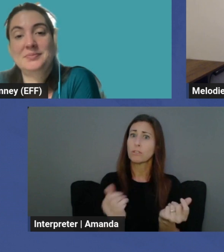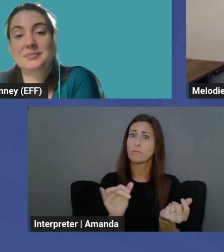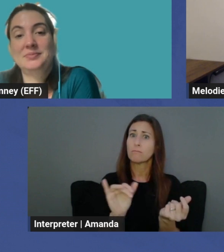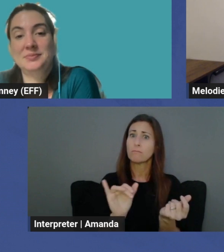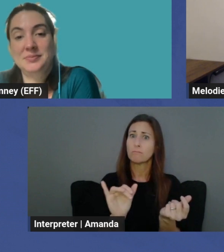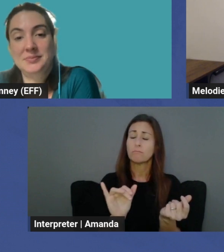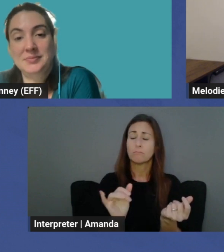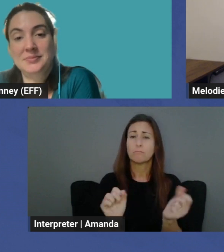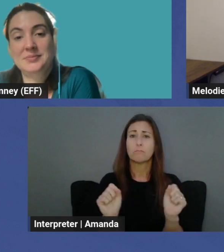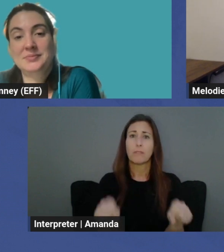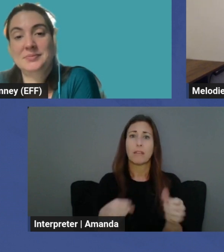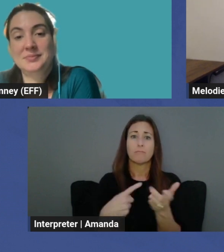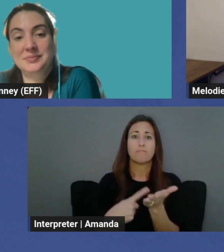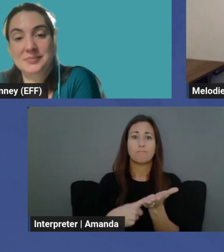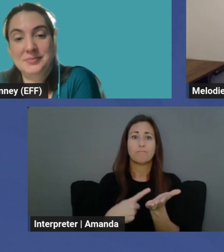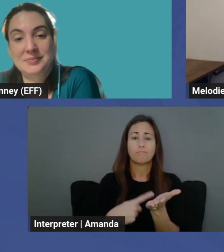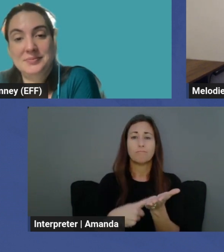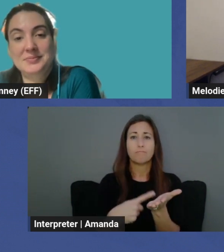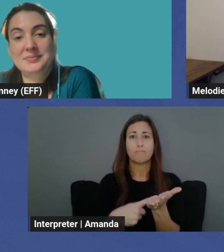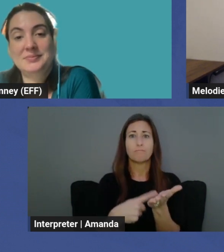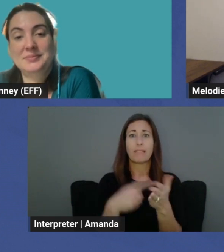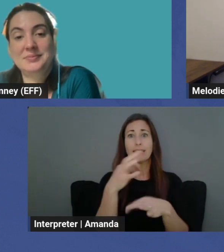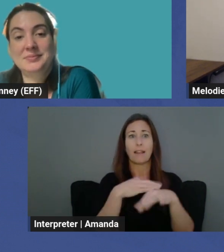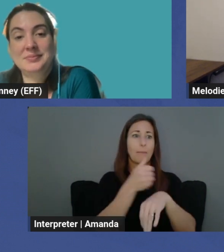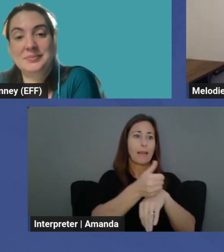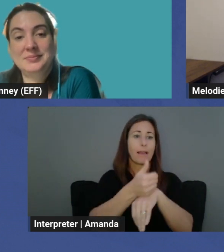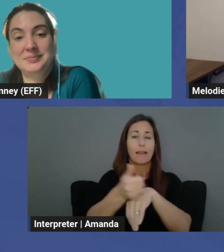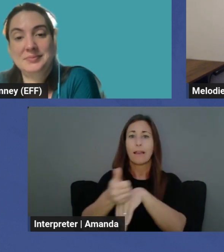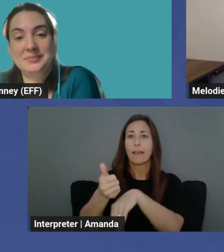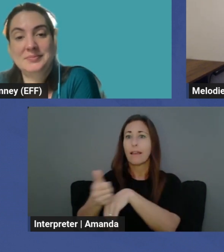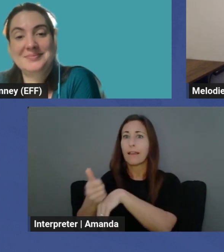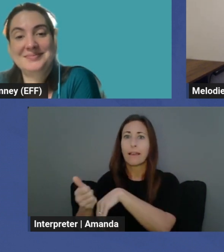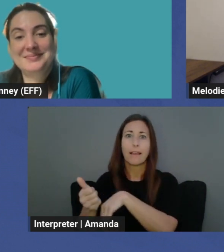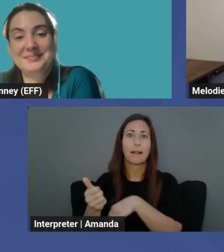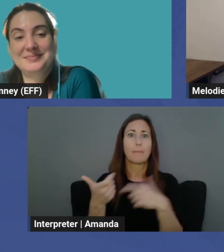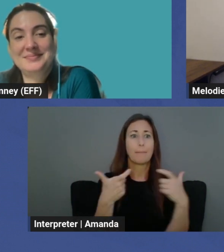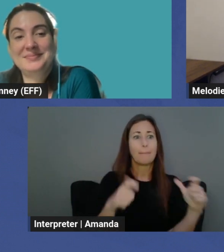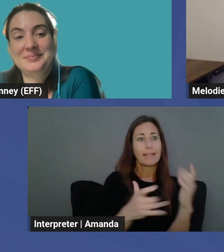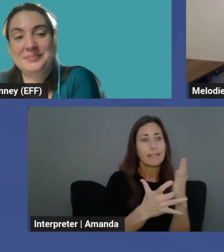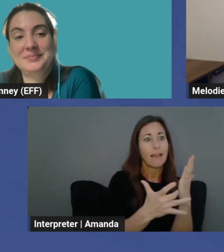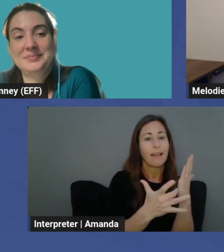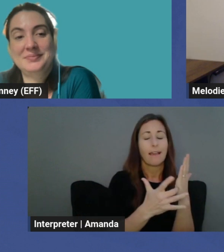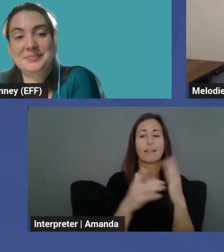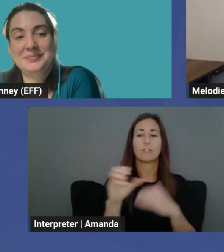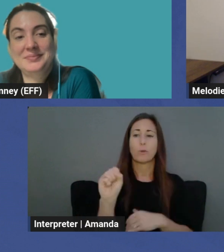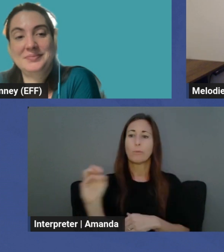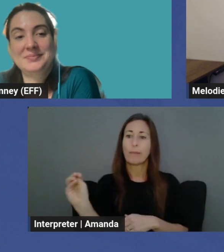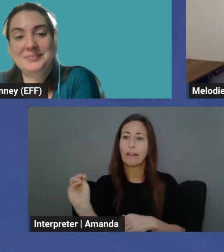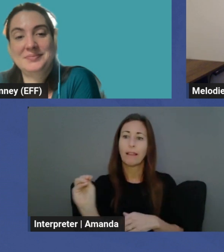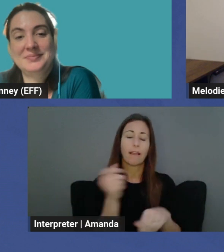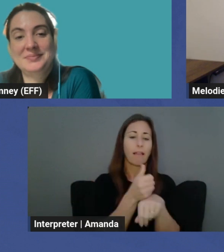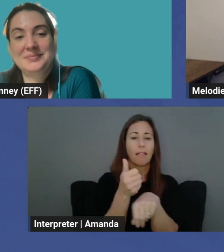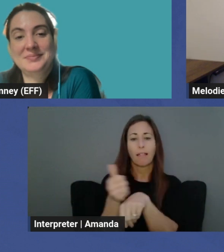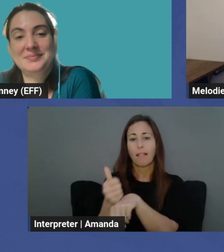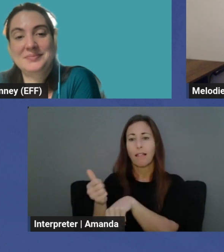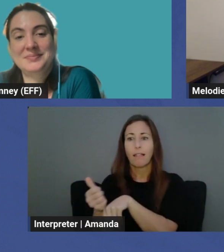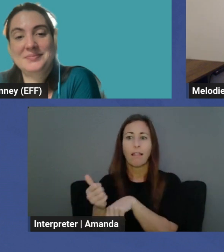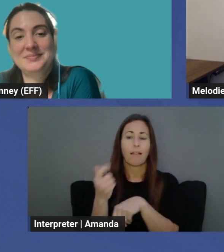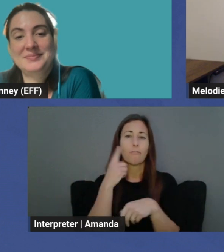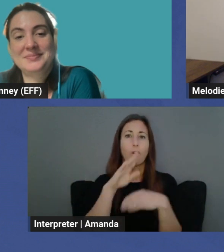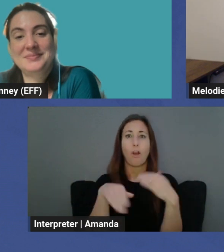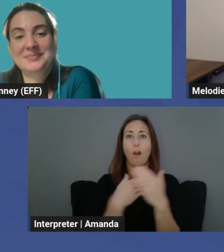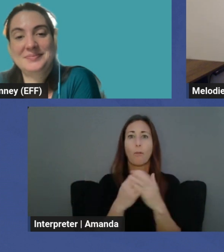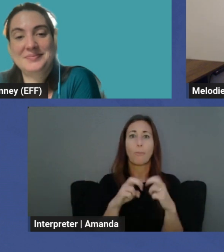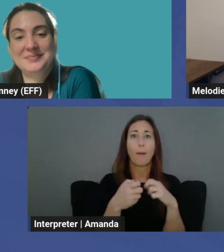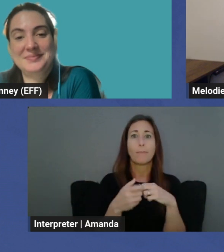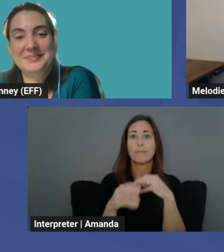could be talking about instead of kind of blaming big tech and social media for all of the ills of society. But,